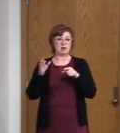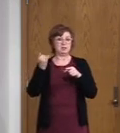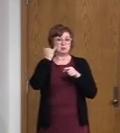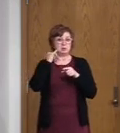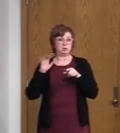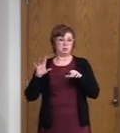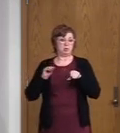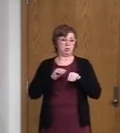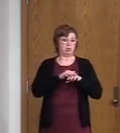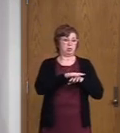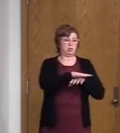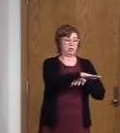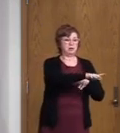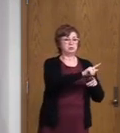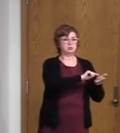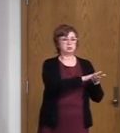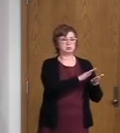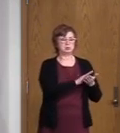well.